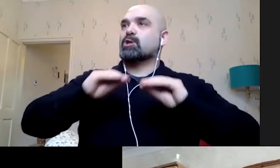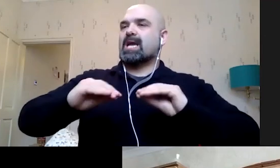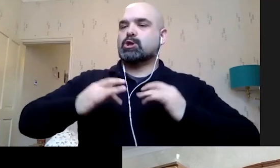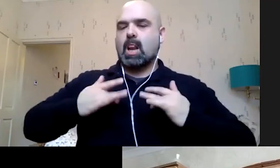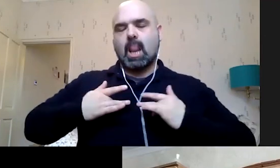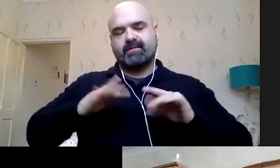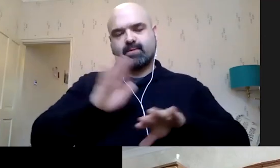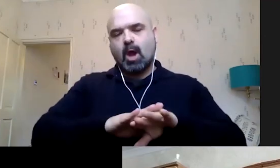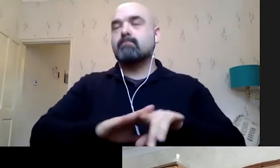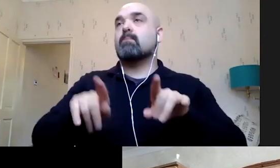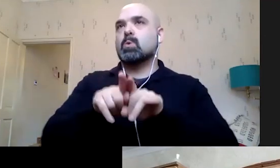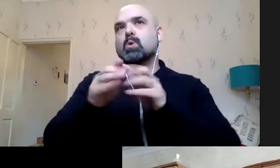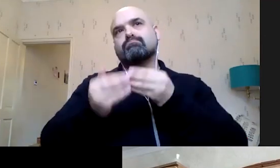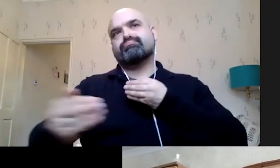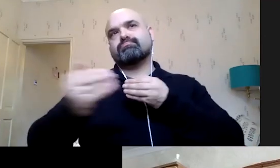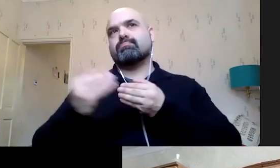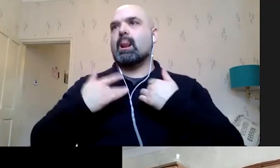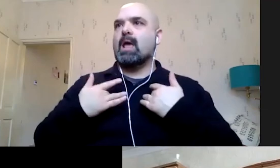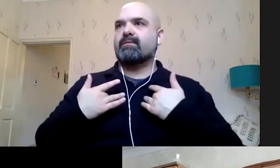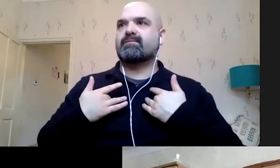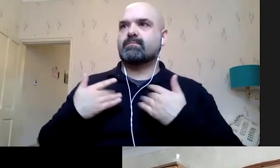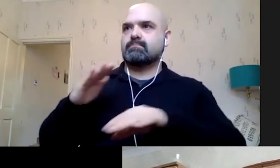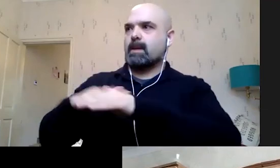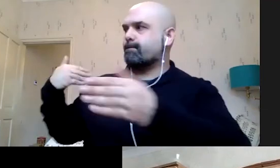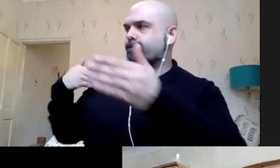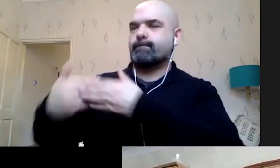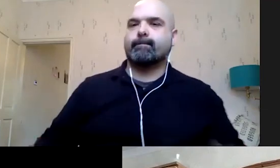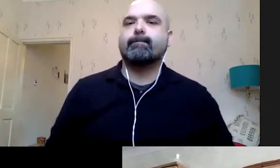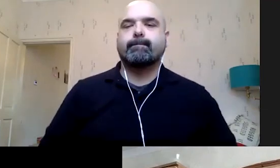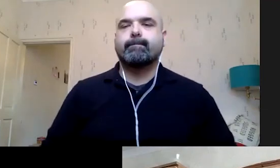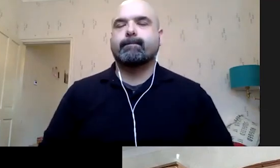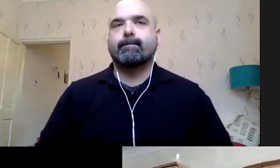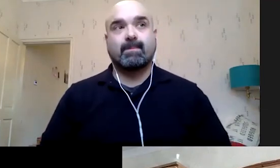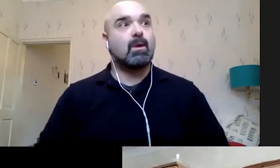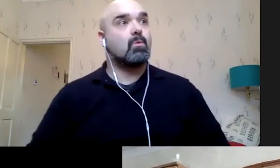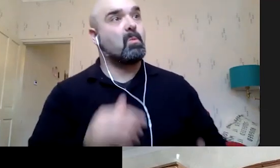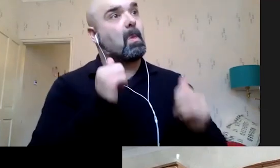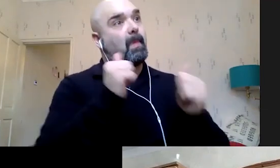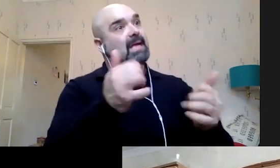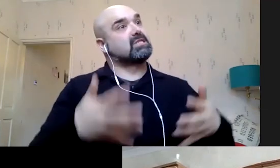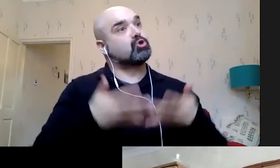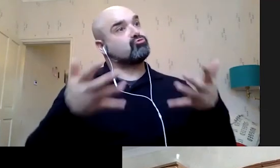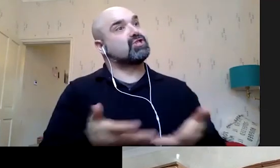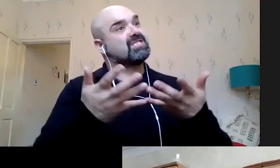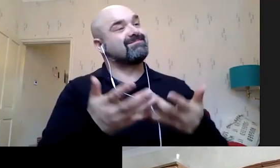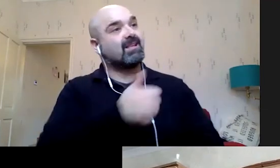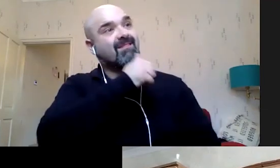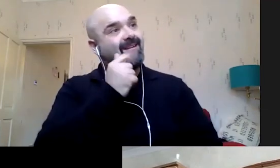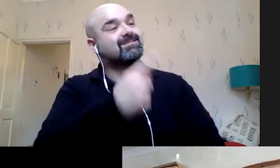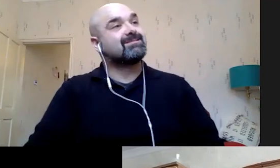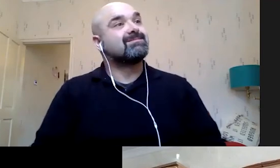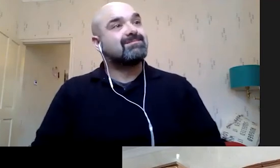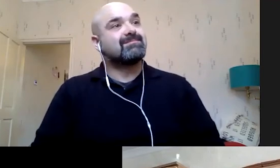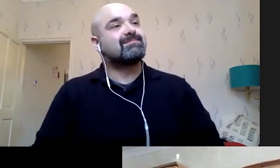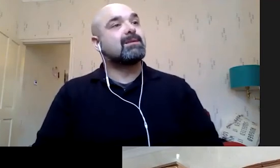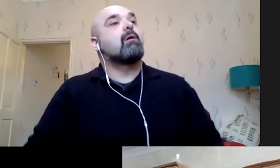as well as over like the longer course of time. Well, that's really, really encouraging. But as we've just